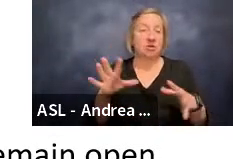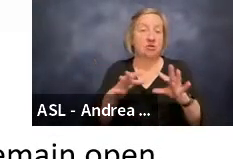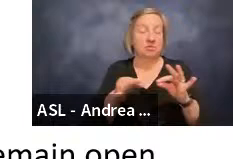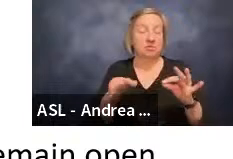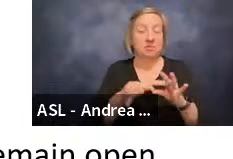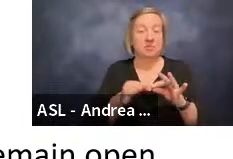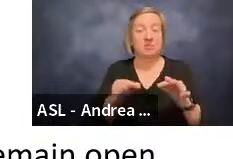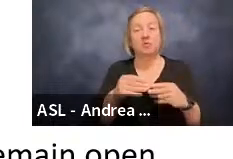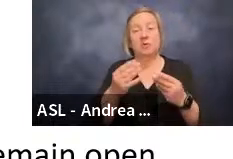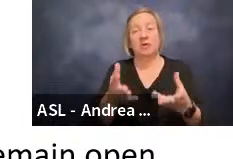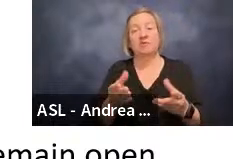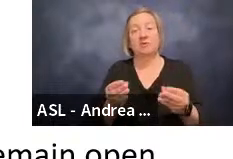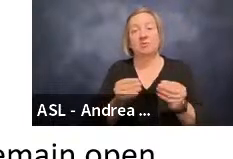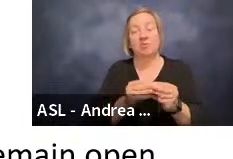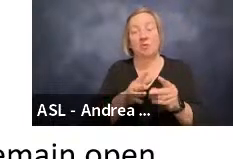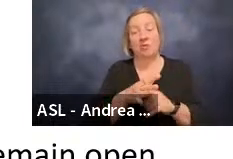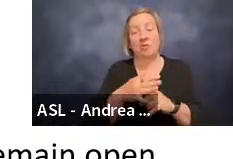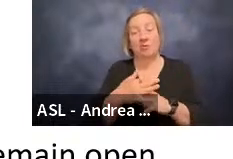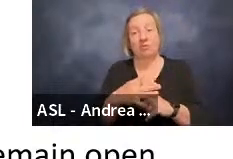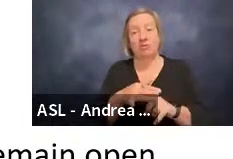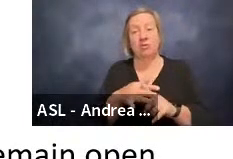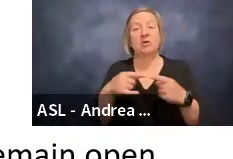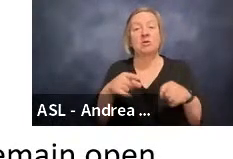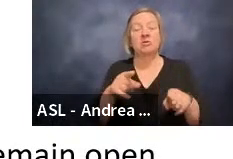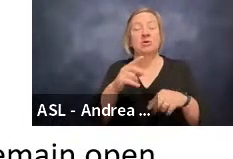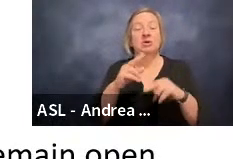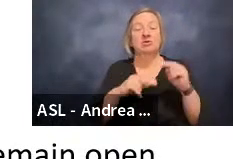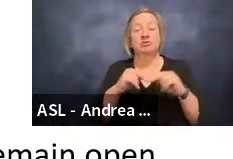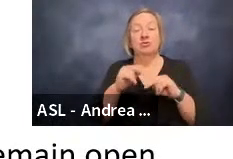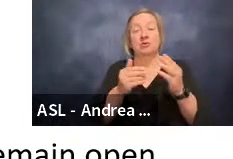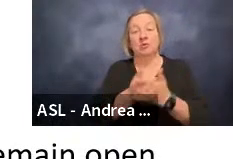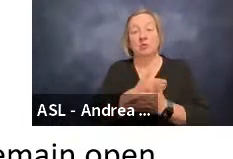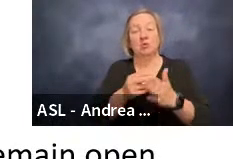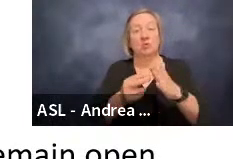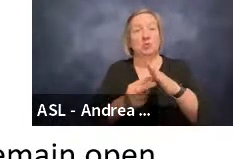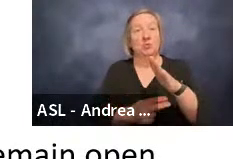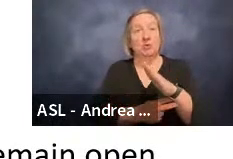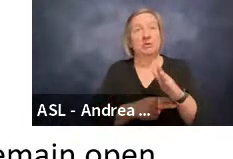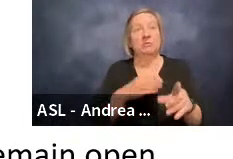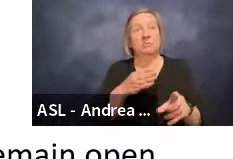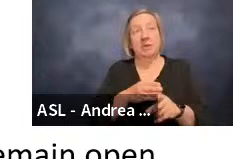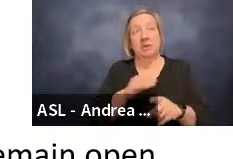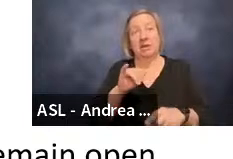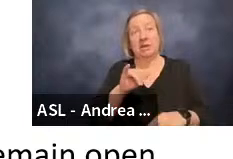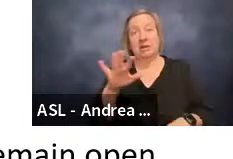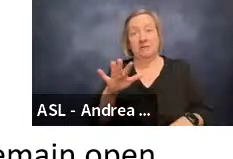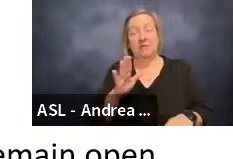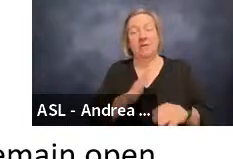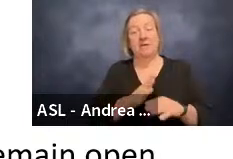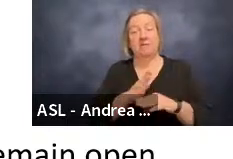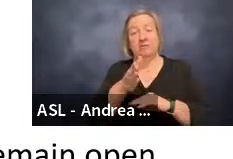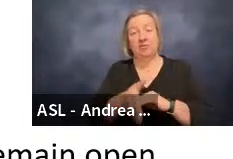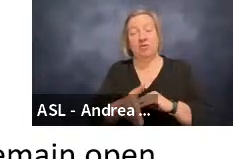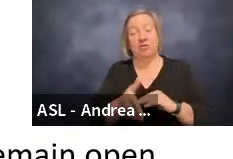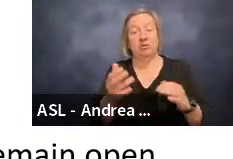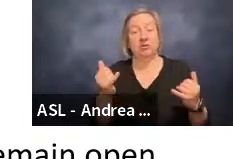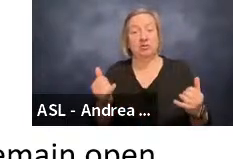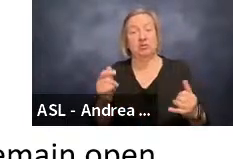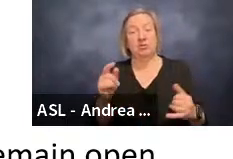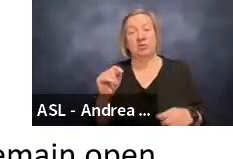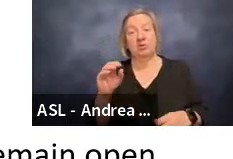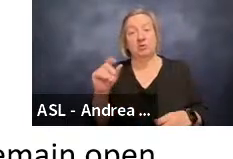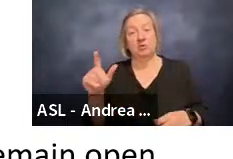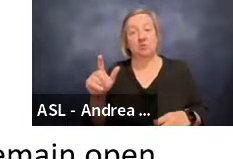to give you a little more context, during construction of the new bridge, the mainline I-5 across the current toll